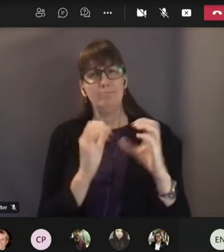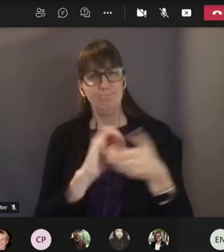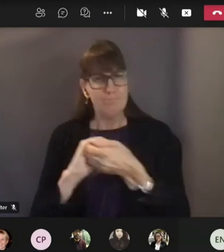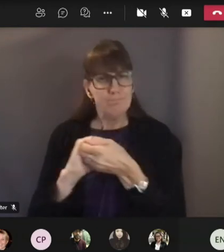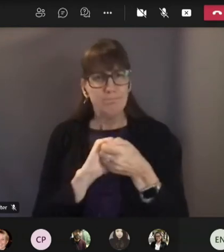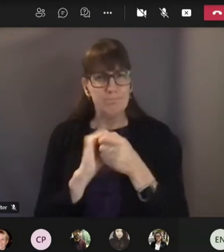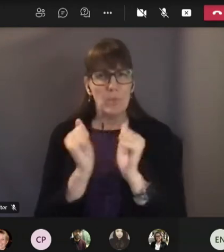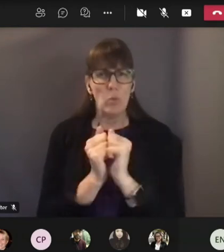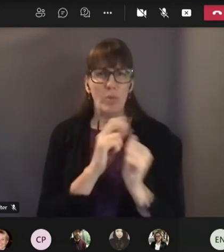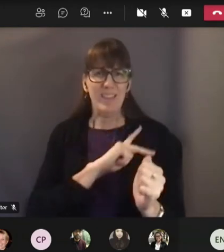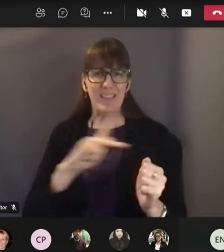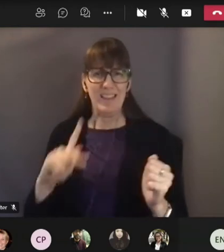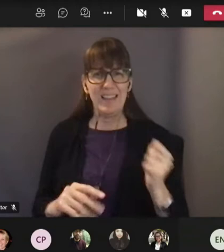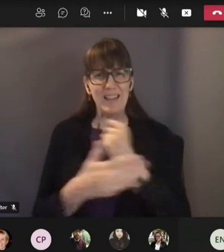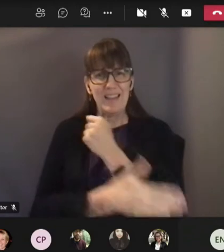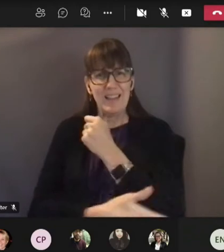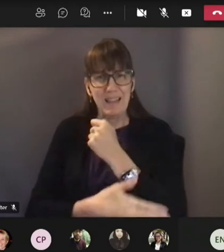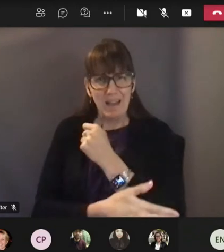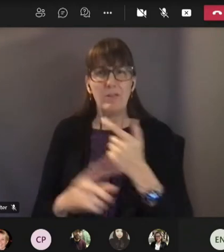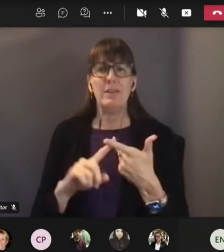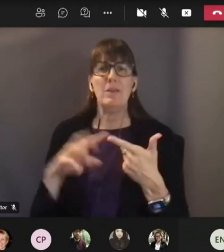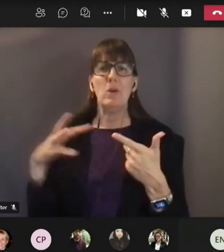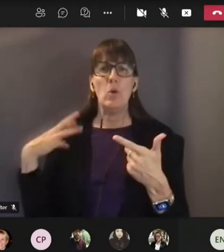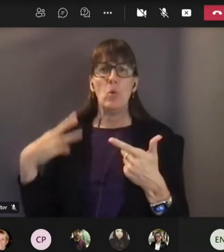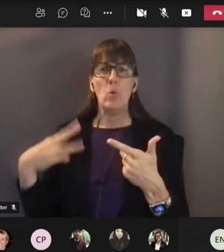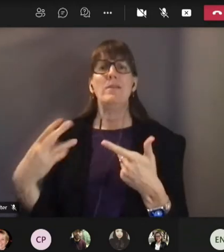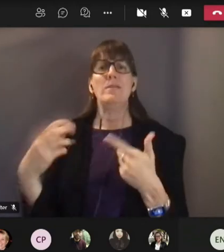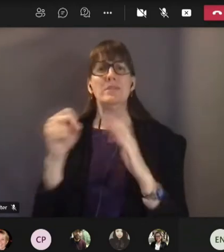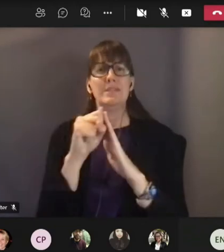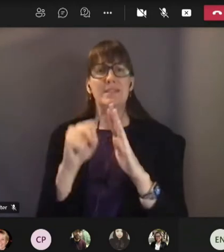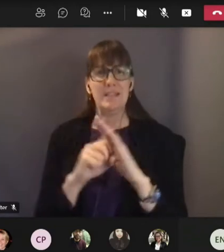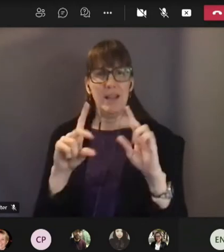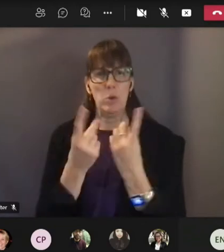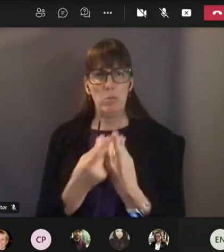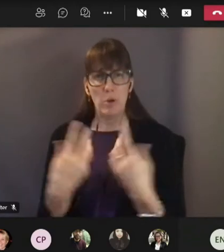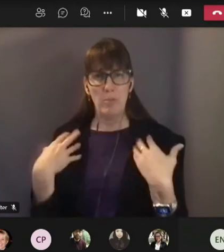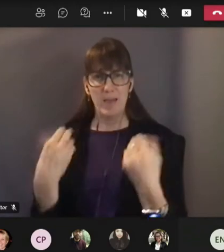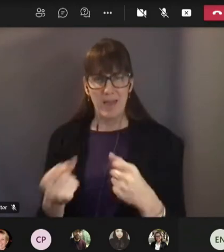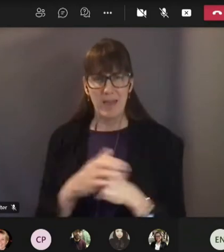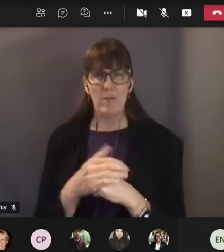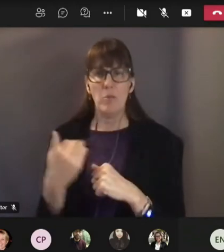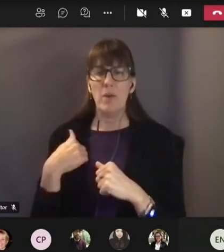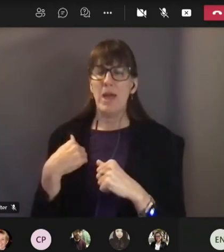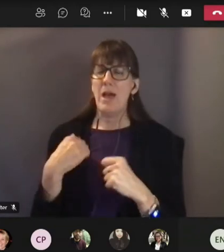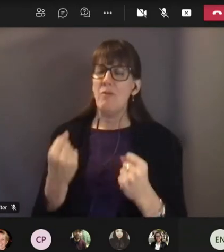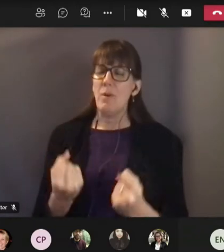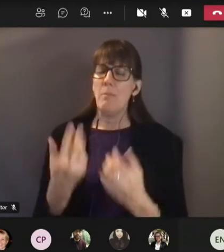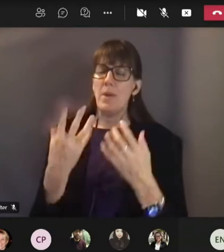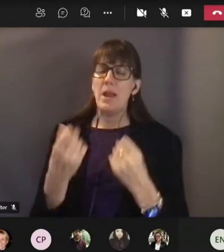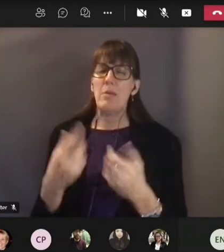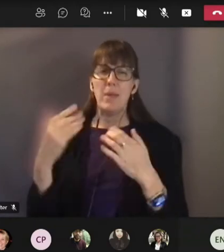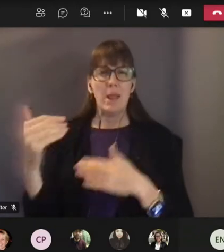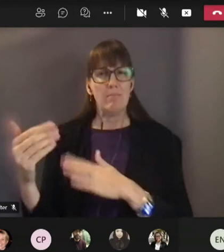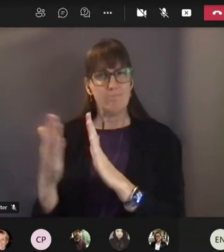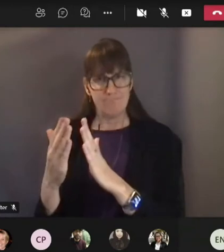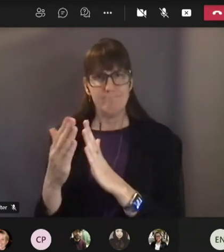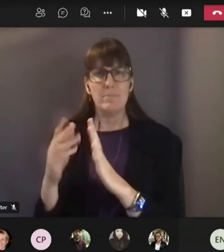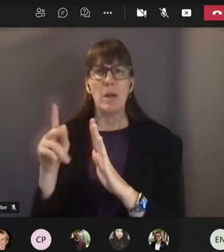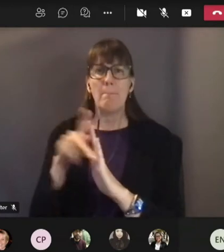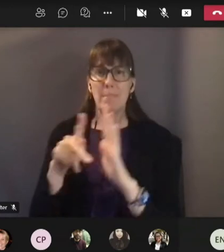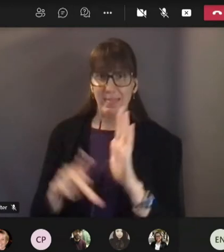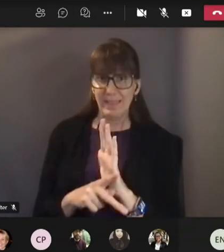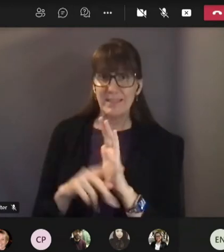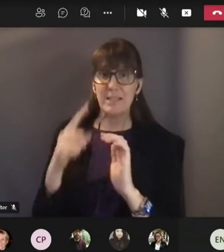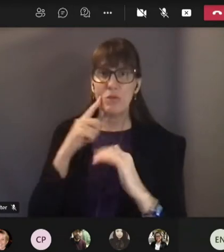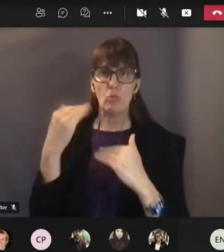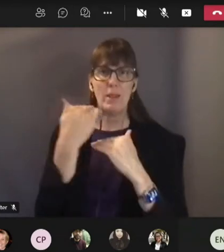State Department of Health. We have layers of mitigations in our buildings and strong protocols for limiting the